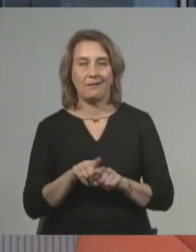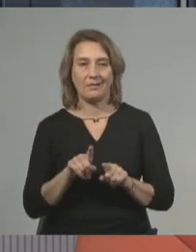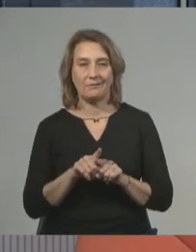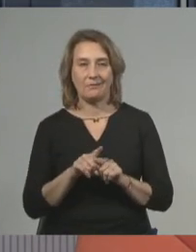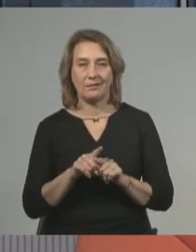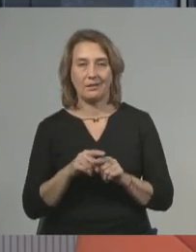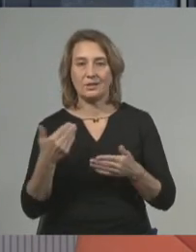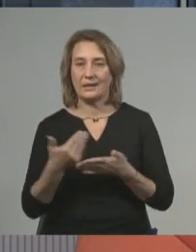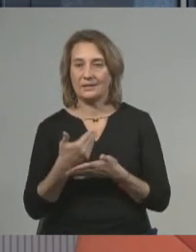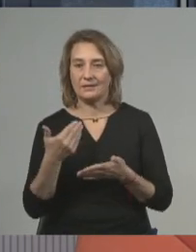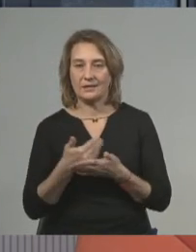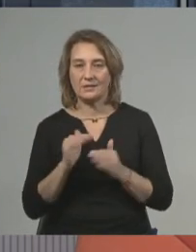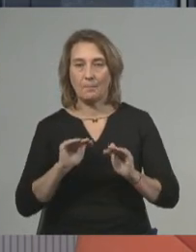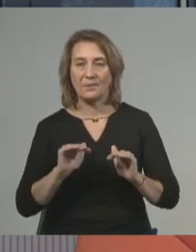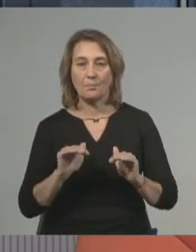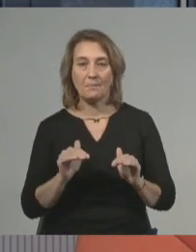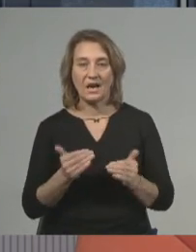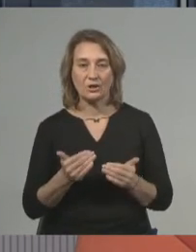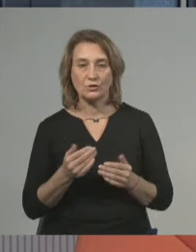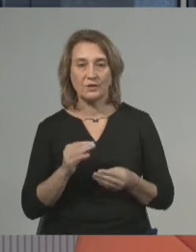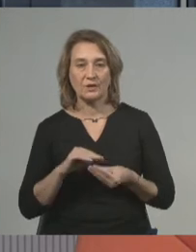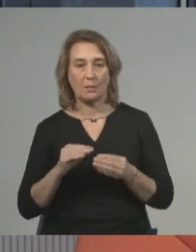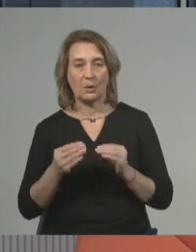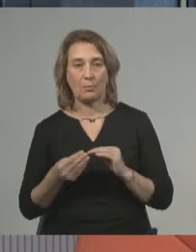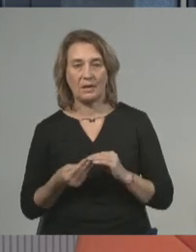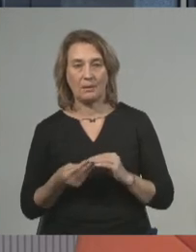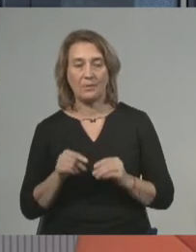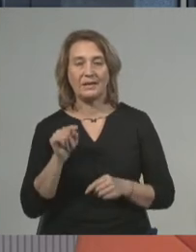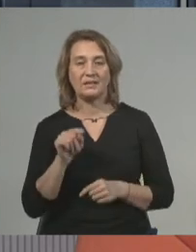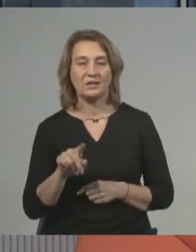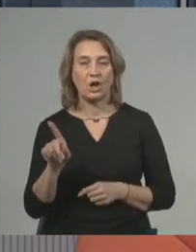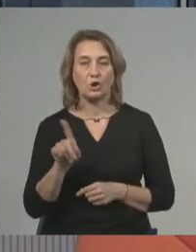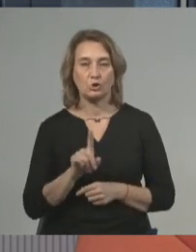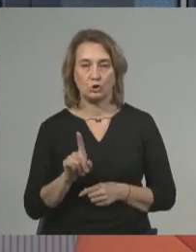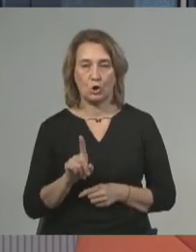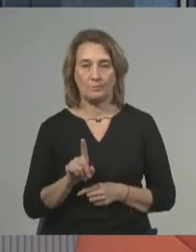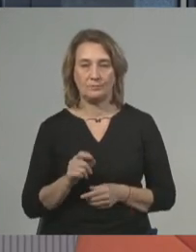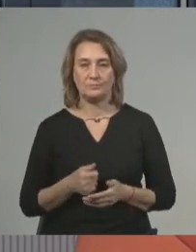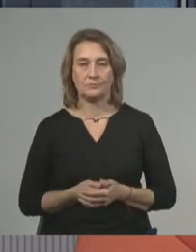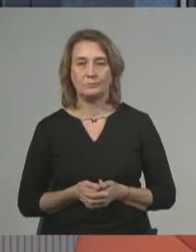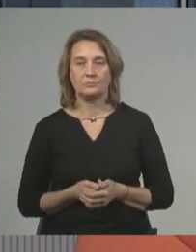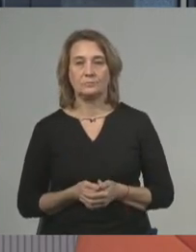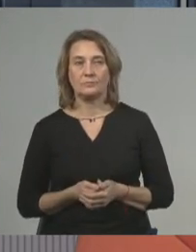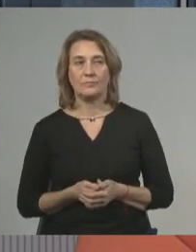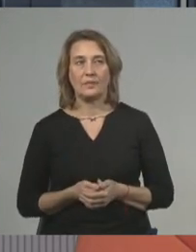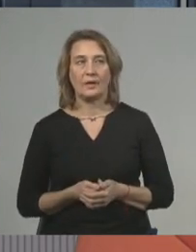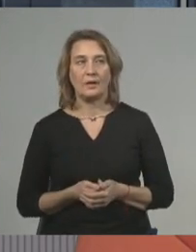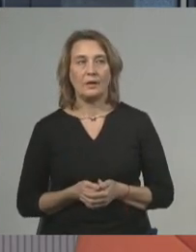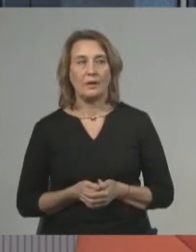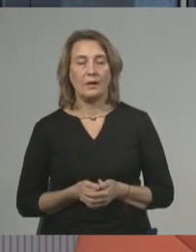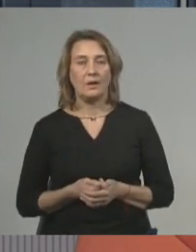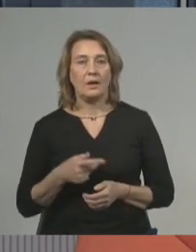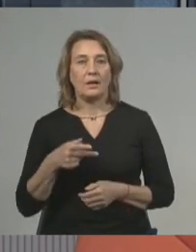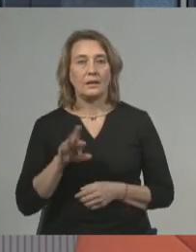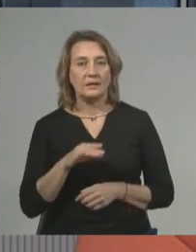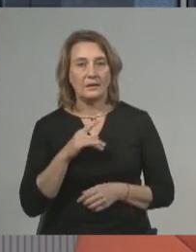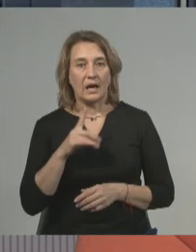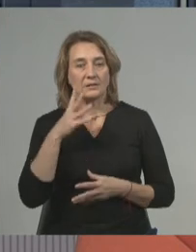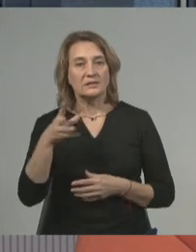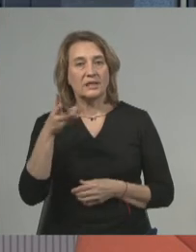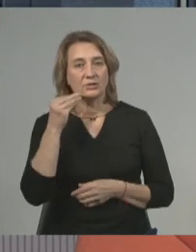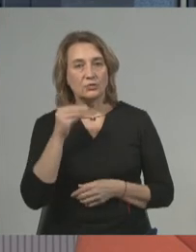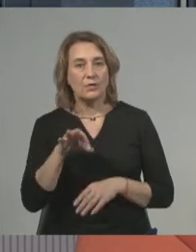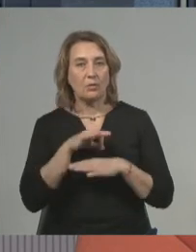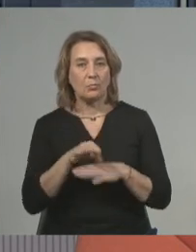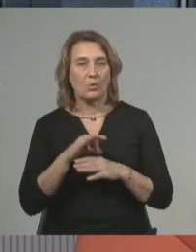country and it's something that with my reporting and research and writing about it it's something that i've tried to combat by